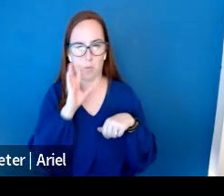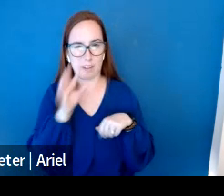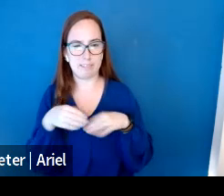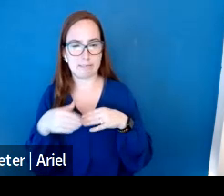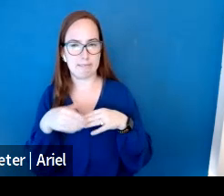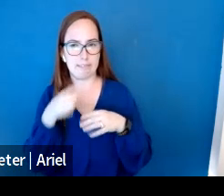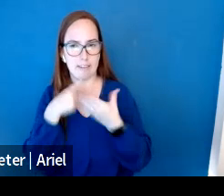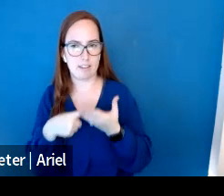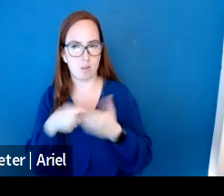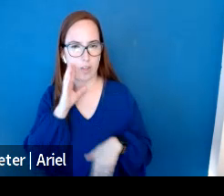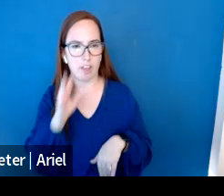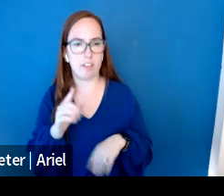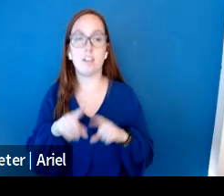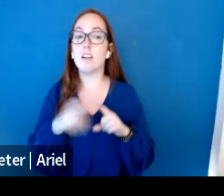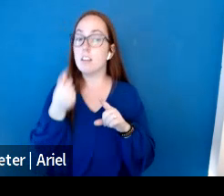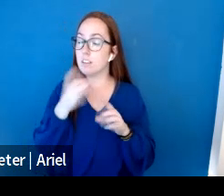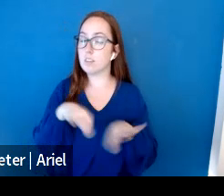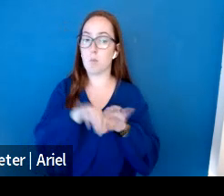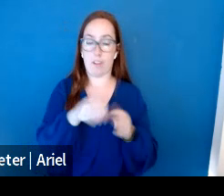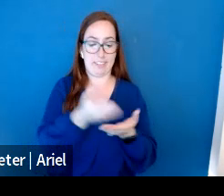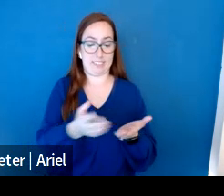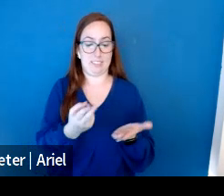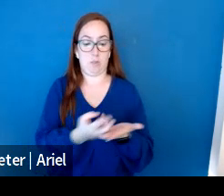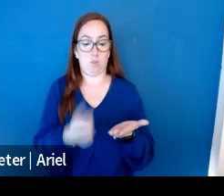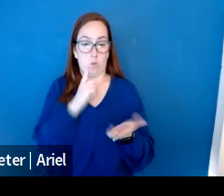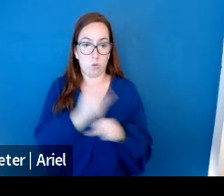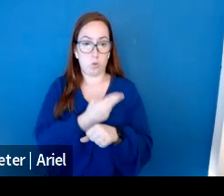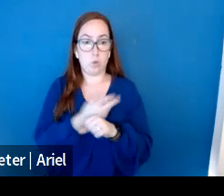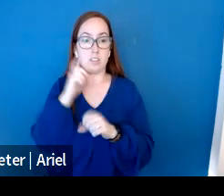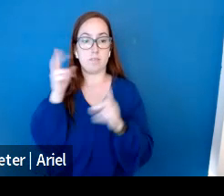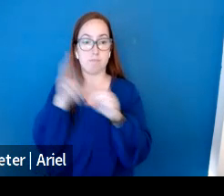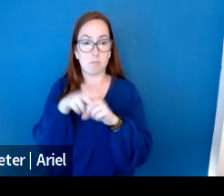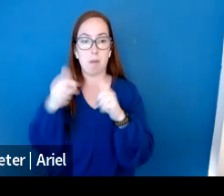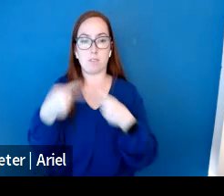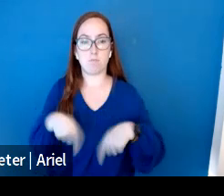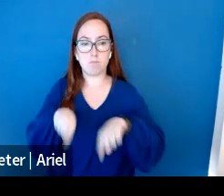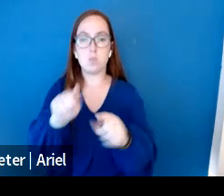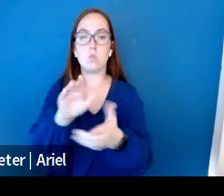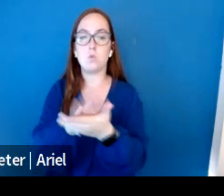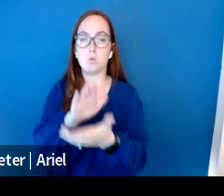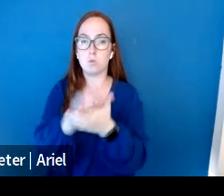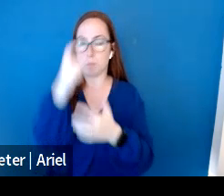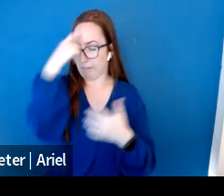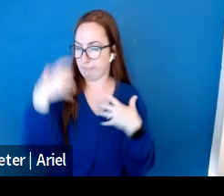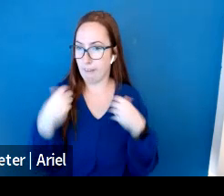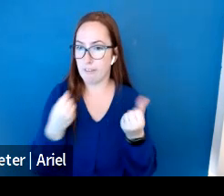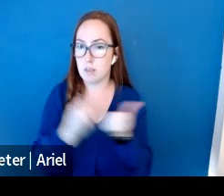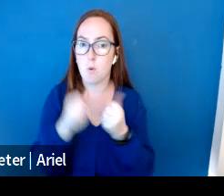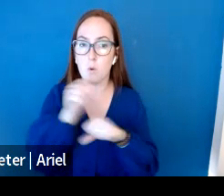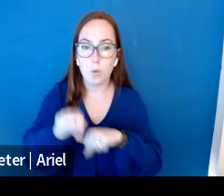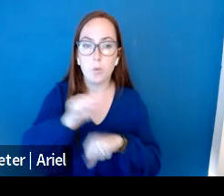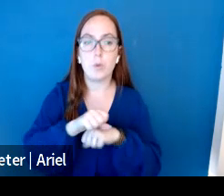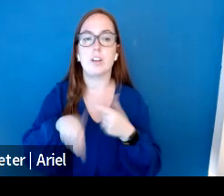the vision, the mission, and the priorities of school mental health supportive efforts, and that are included in efforts to